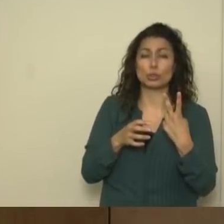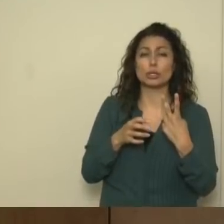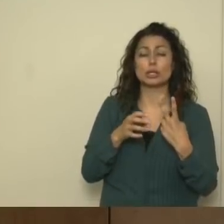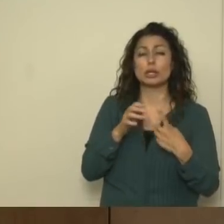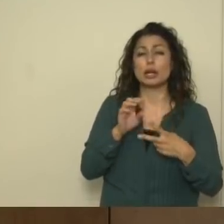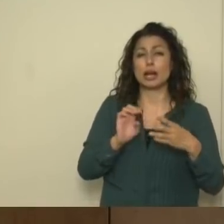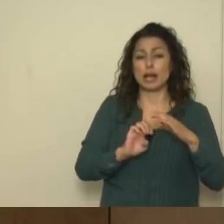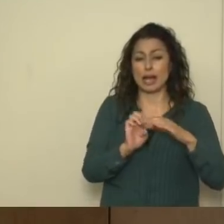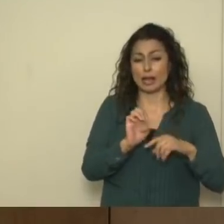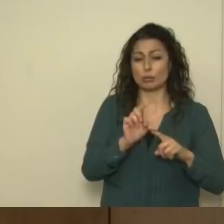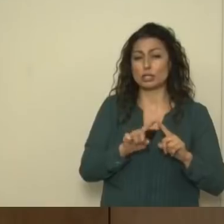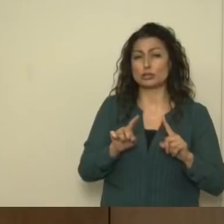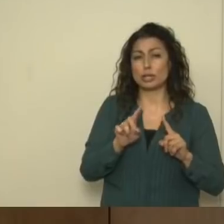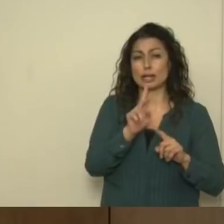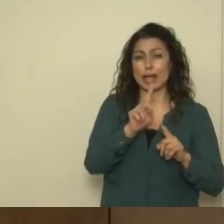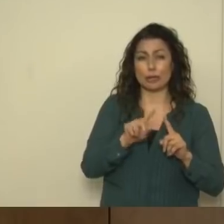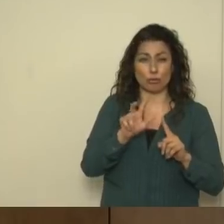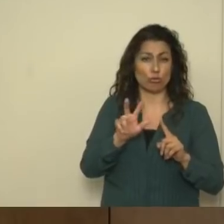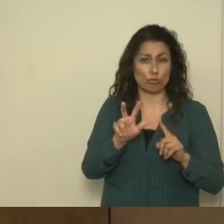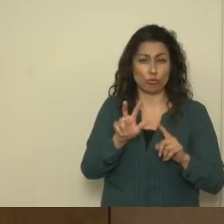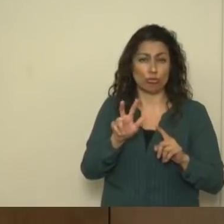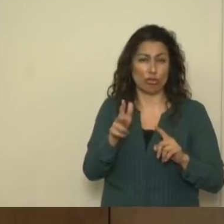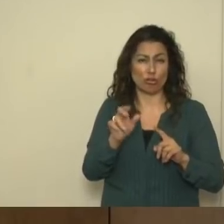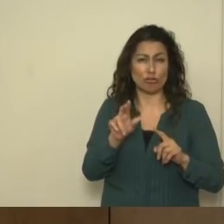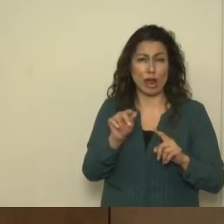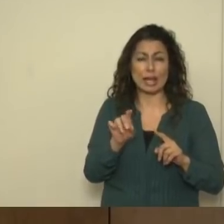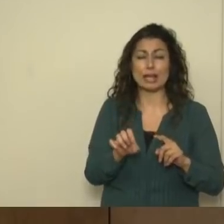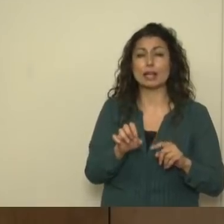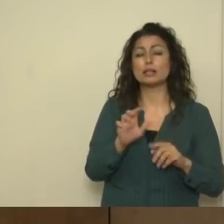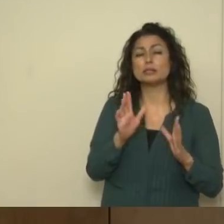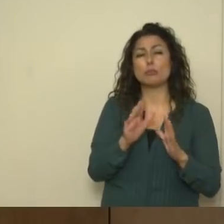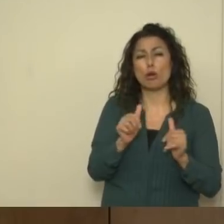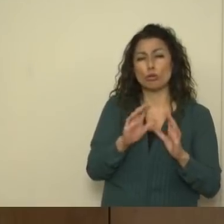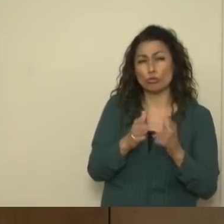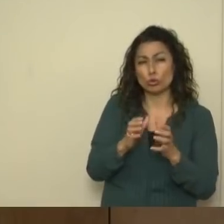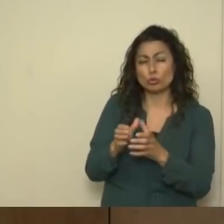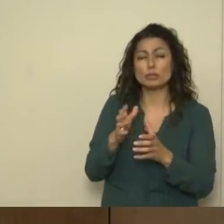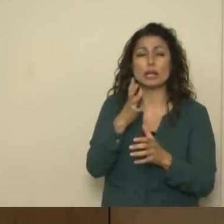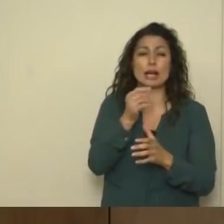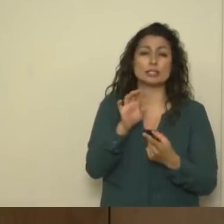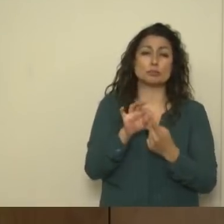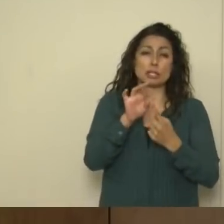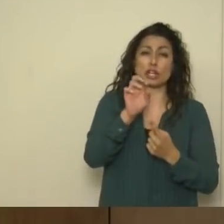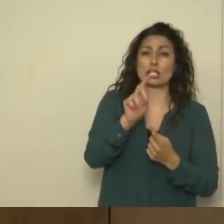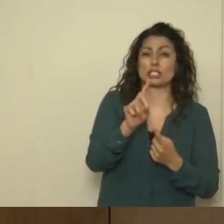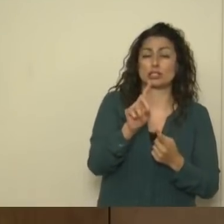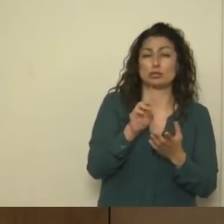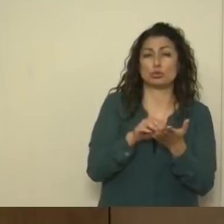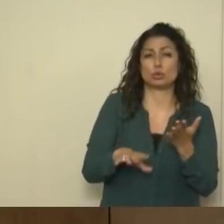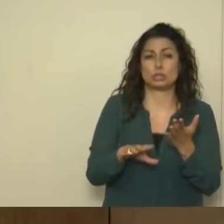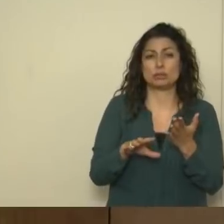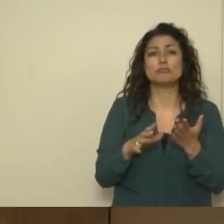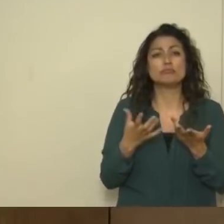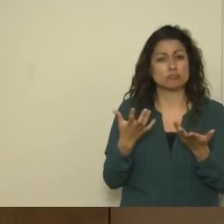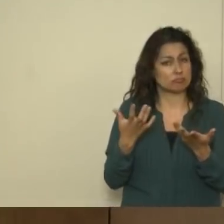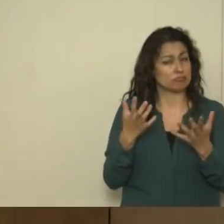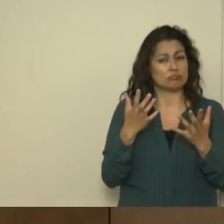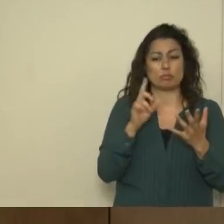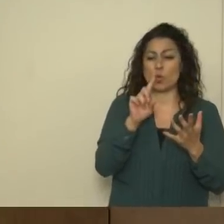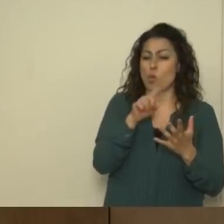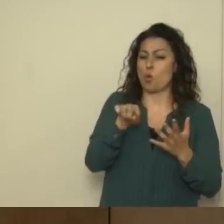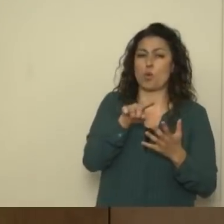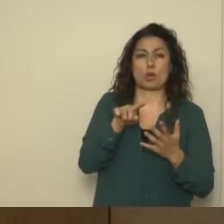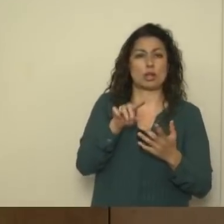elementary K through 3, 3rd grade, smaller groups, and special education students,